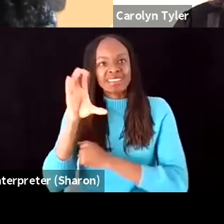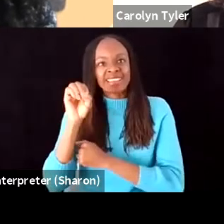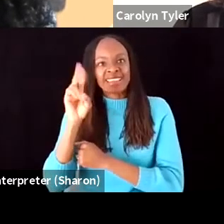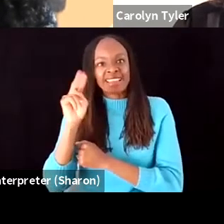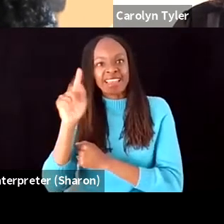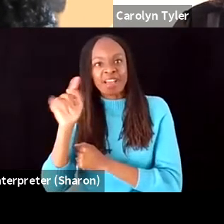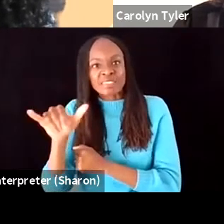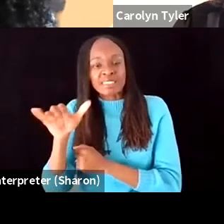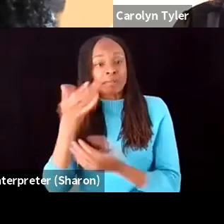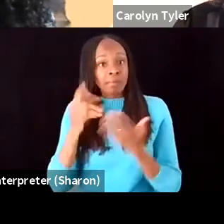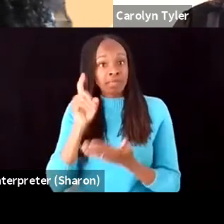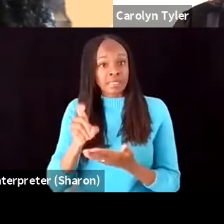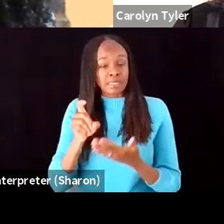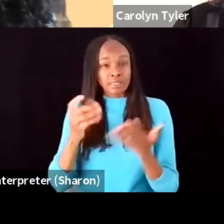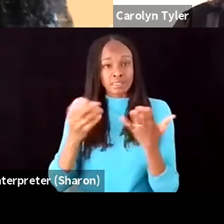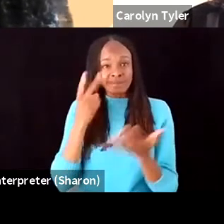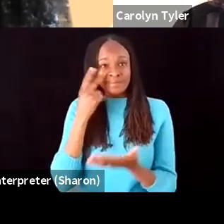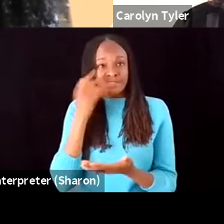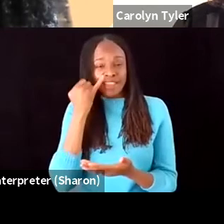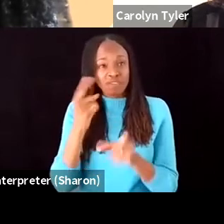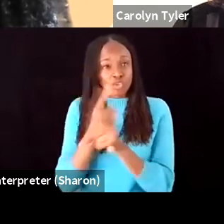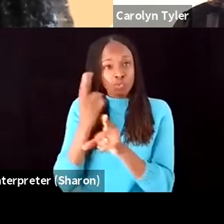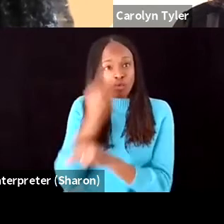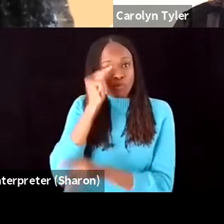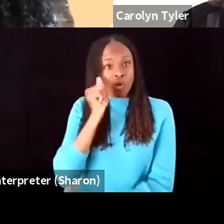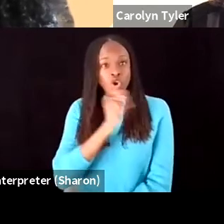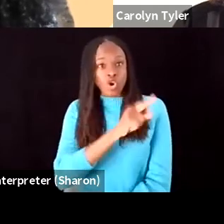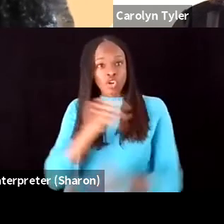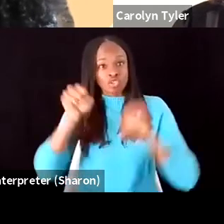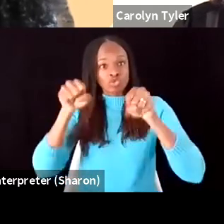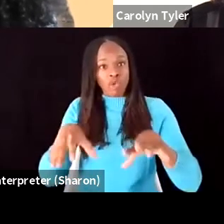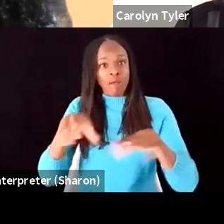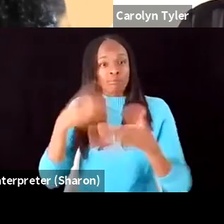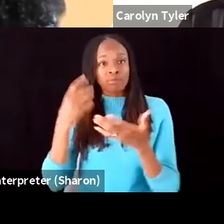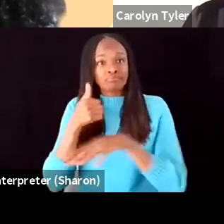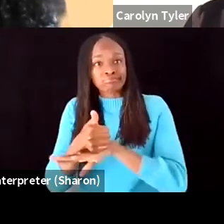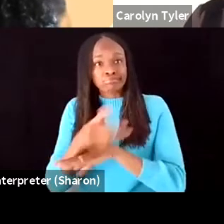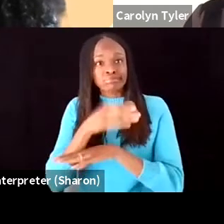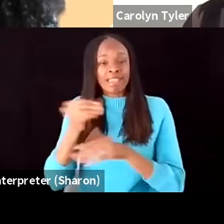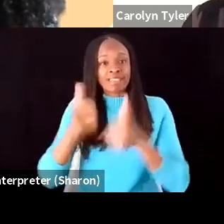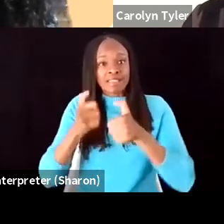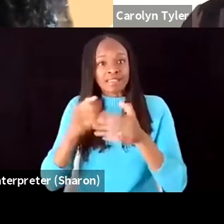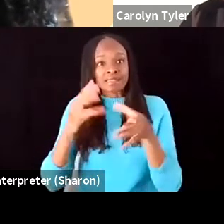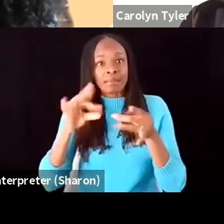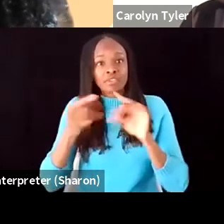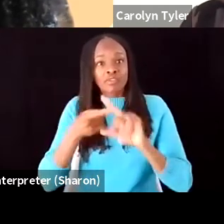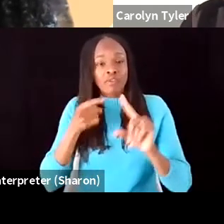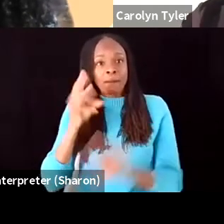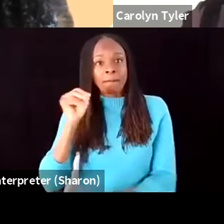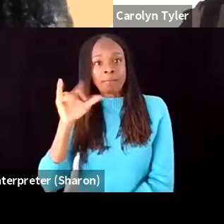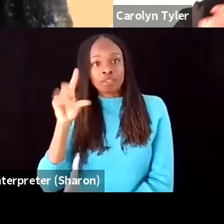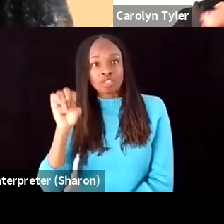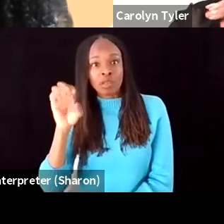Maybe we need to litigate whether or not it was appropriate for her to have dropped the charges and text messages from Michelle Obama's former chief of staff and all of that. But